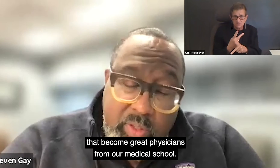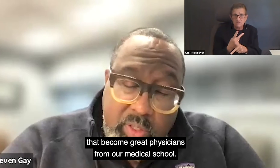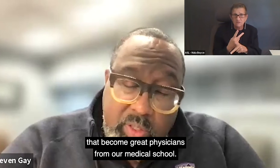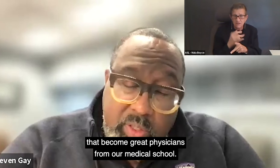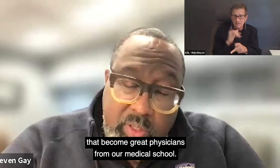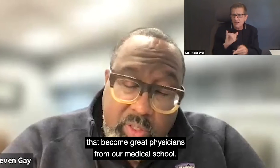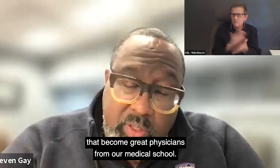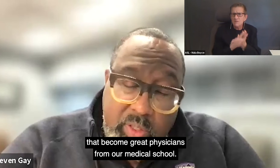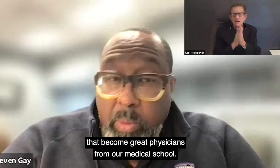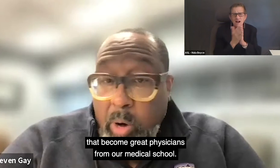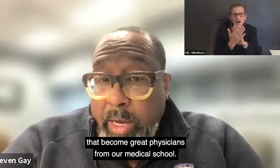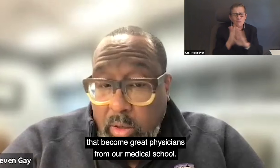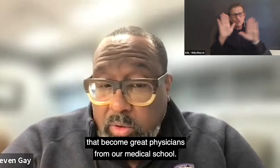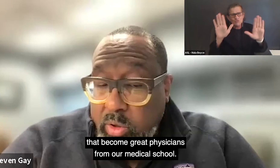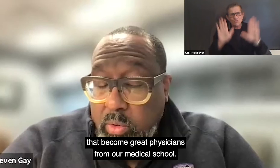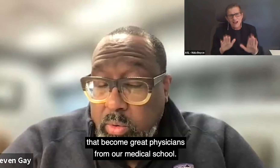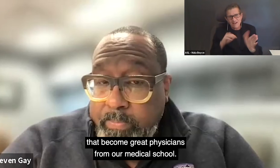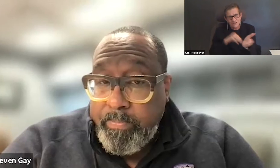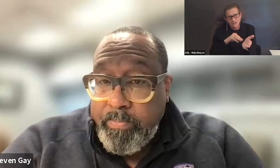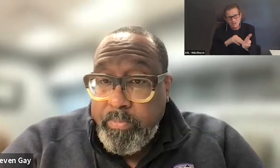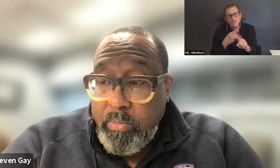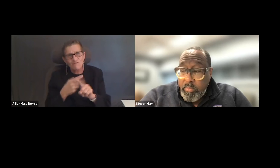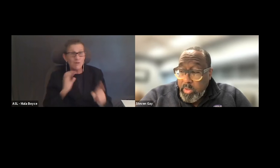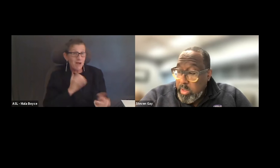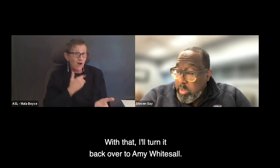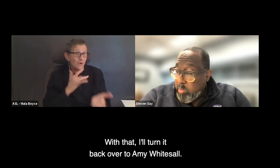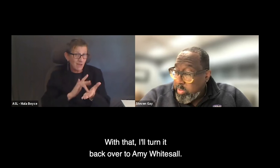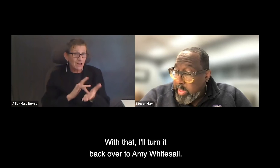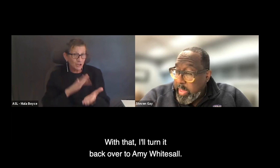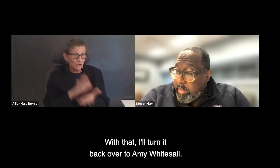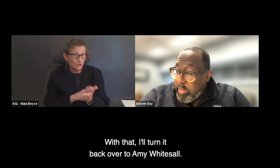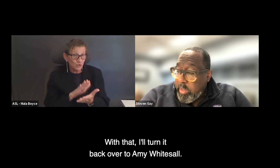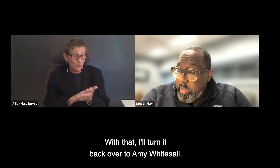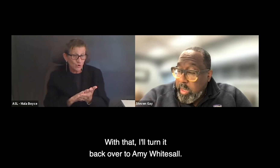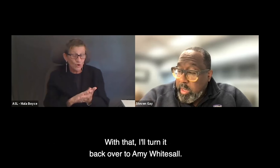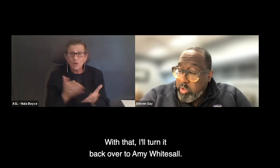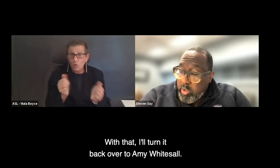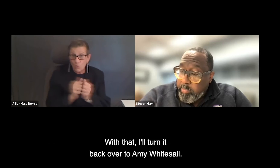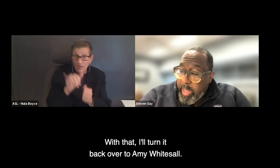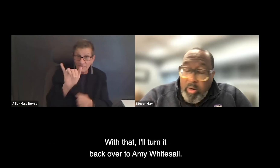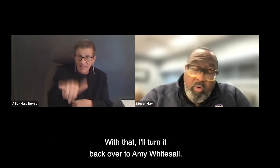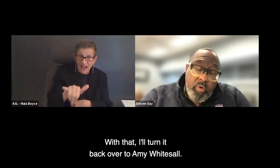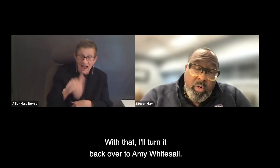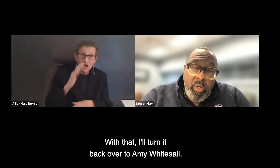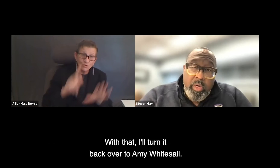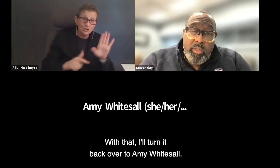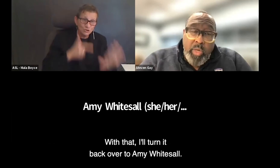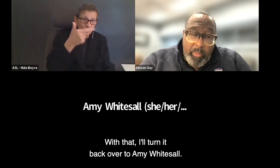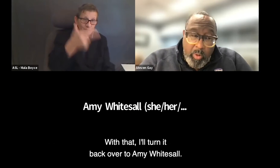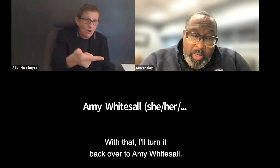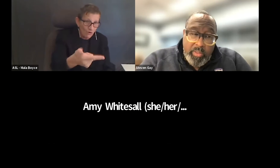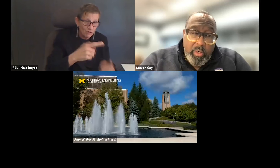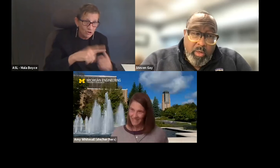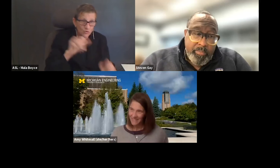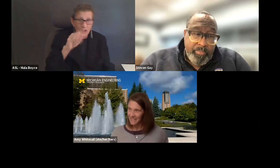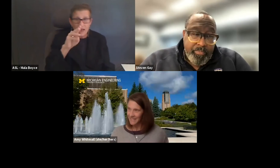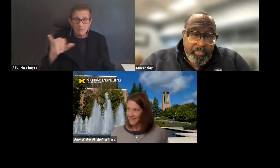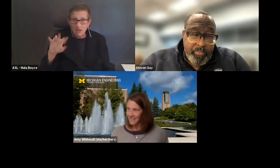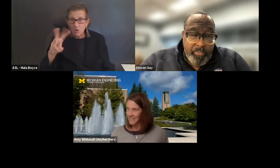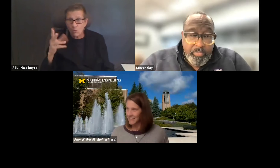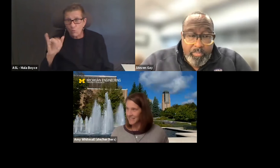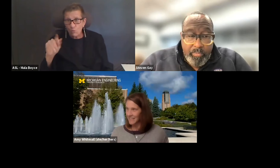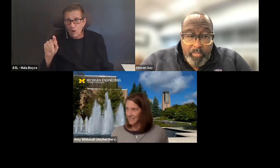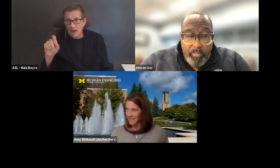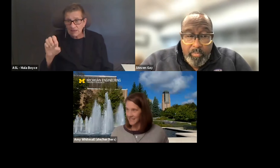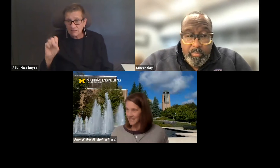great physicians from our medical school. With that, I'll turn it back over to Amy Whitesall.